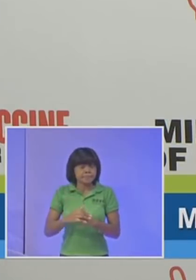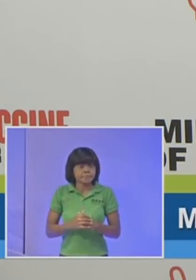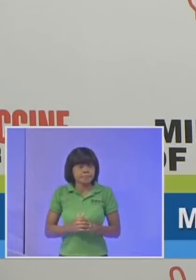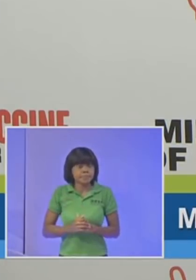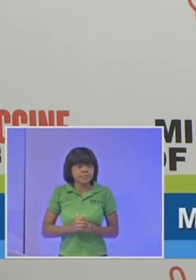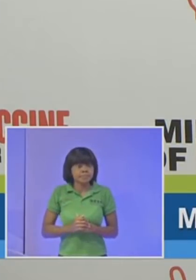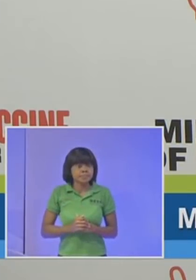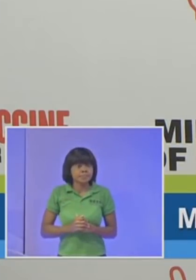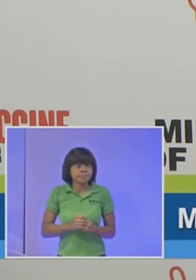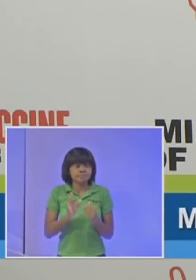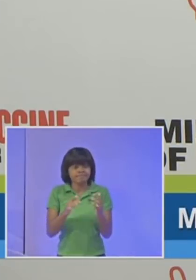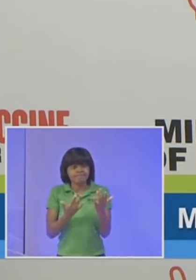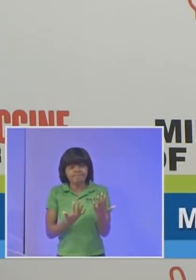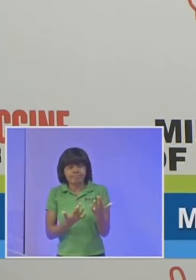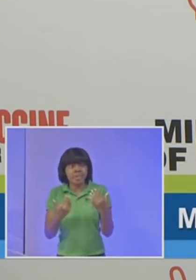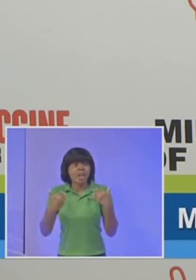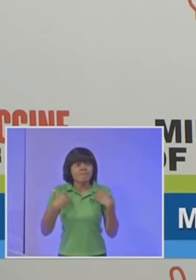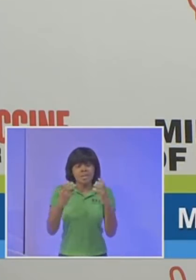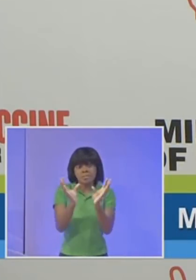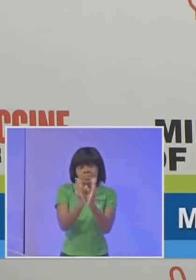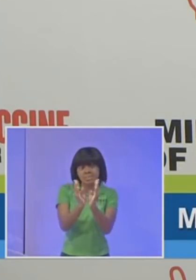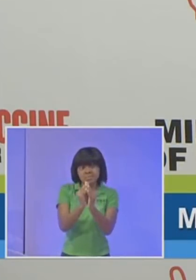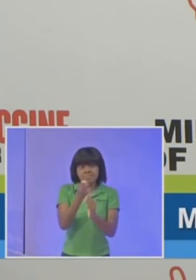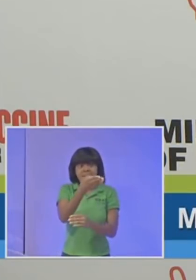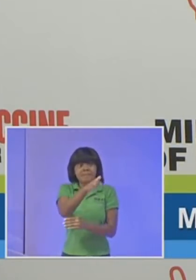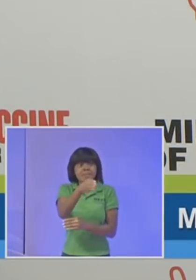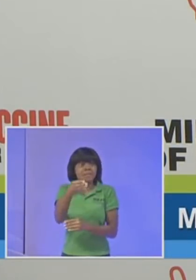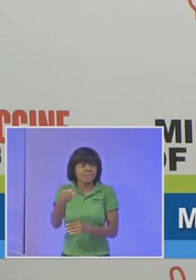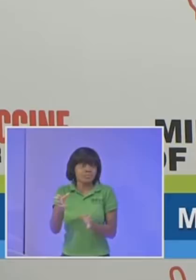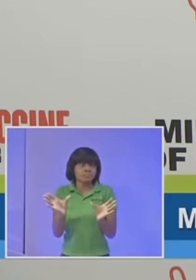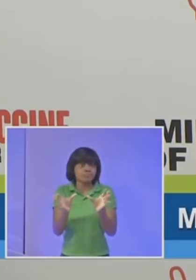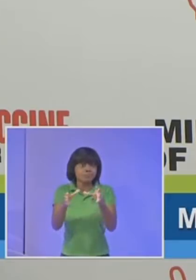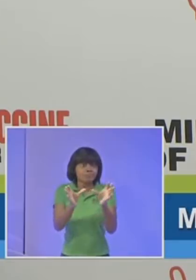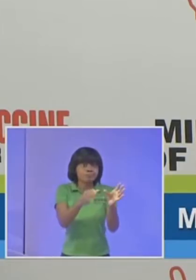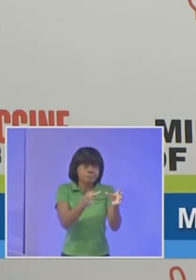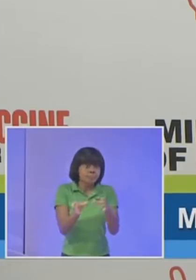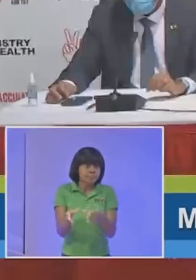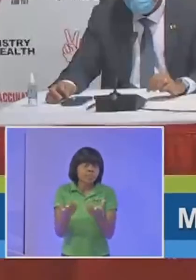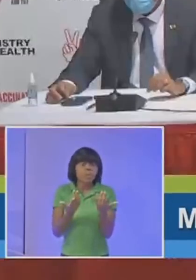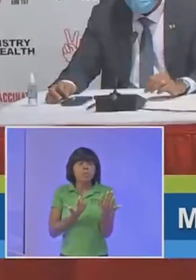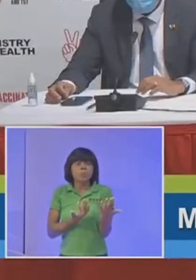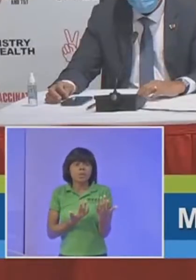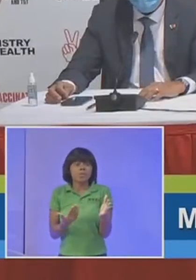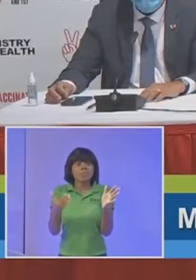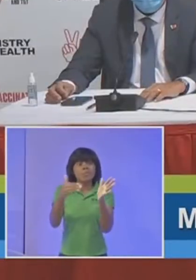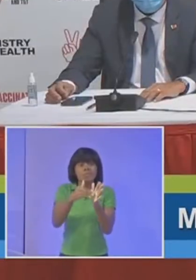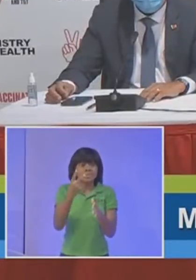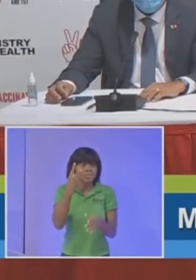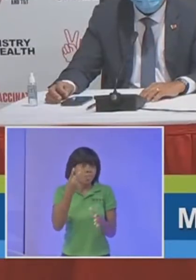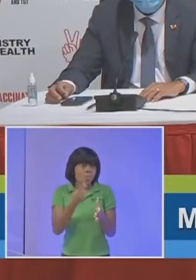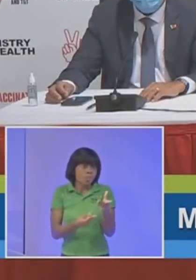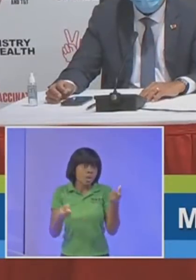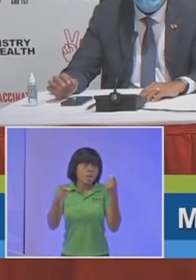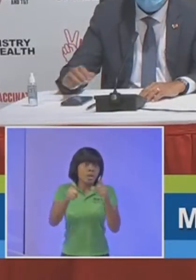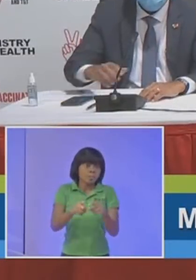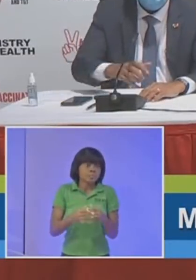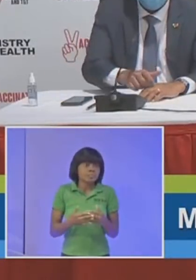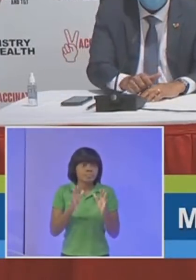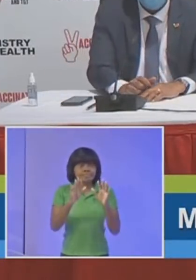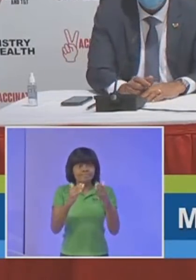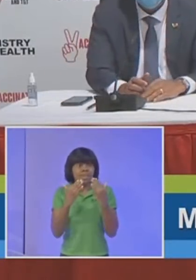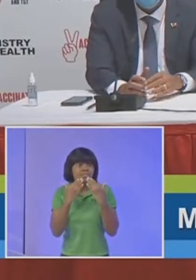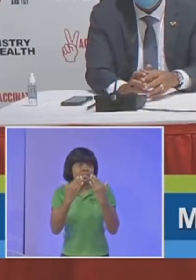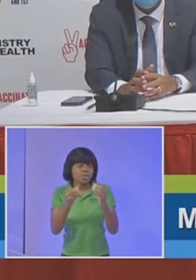there's any position to be announced, that will come from the Honorable Attorney General. Thank you very much. Thank you very much, Minister. I see